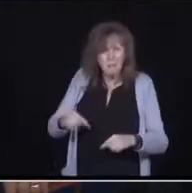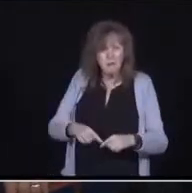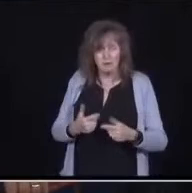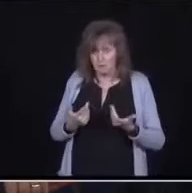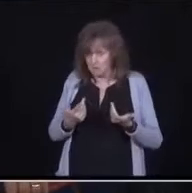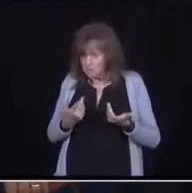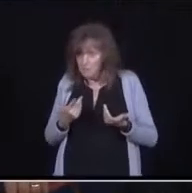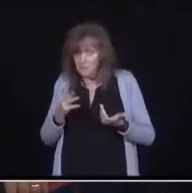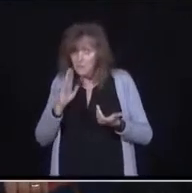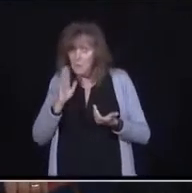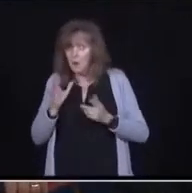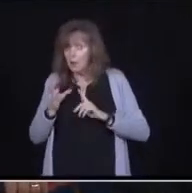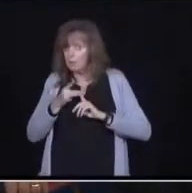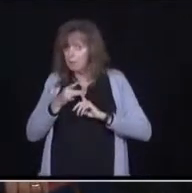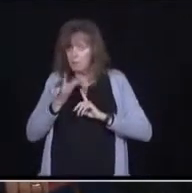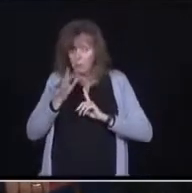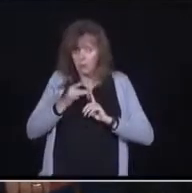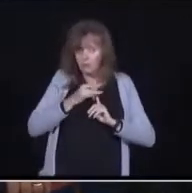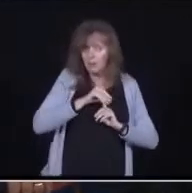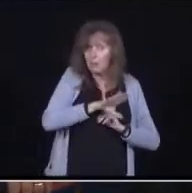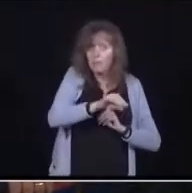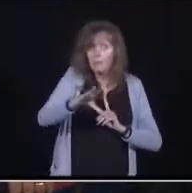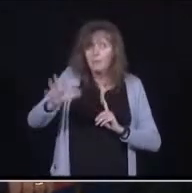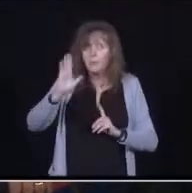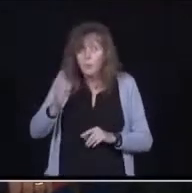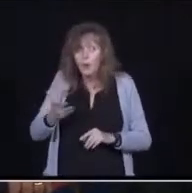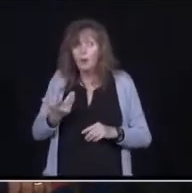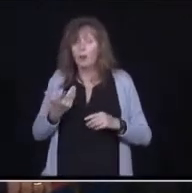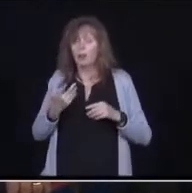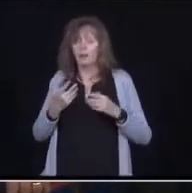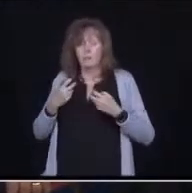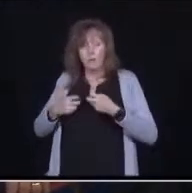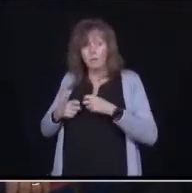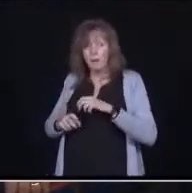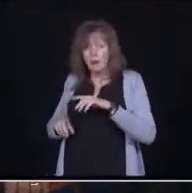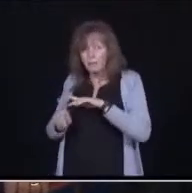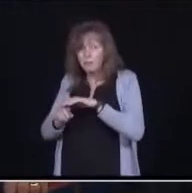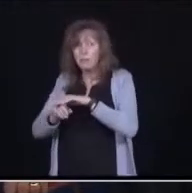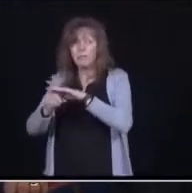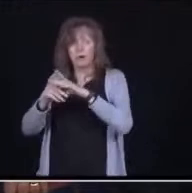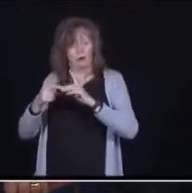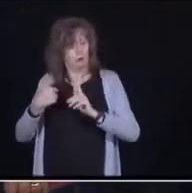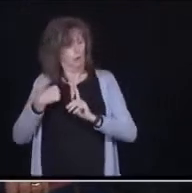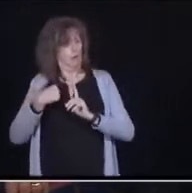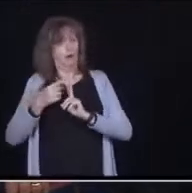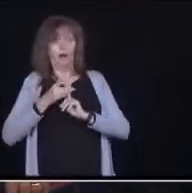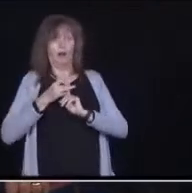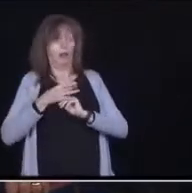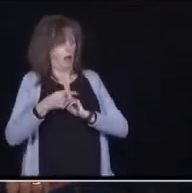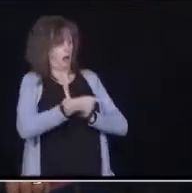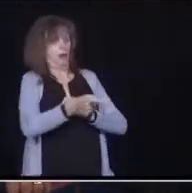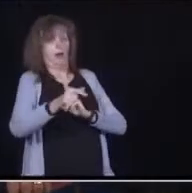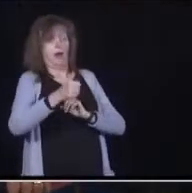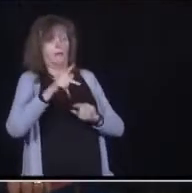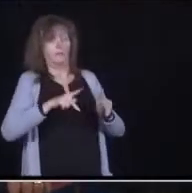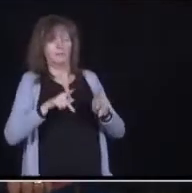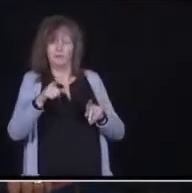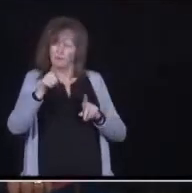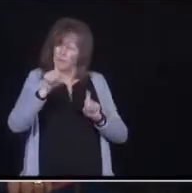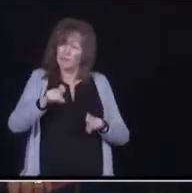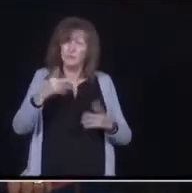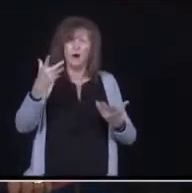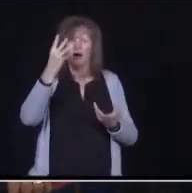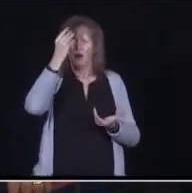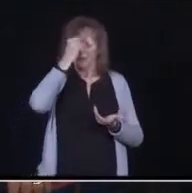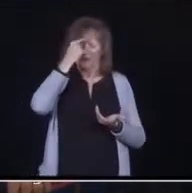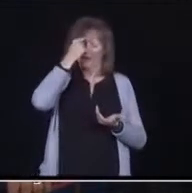will be the potential difficulties that can arise for themselves or others. So that's the before, weighing it out, thinking through what could